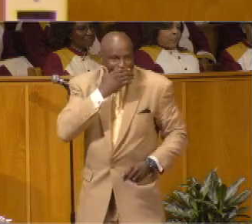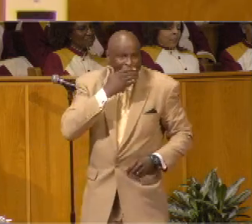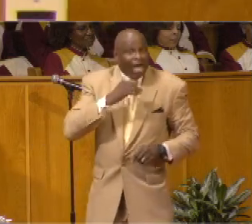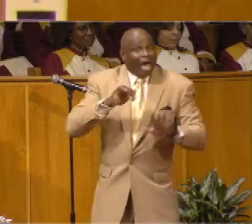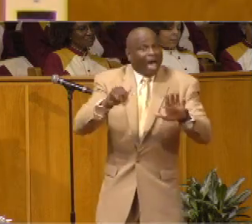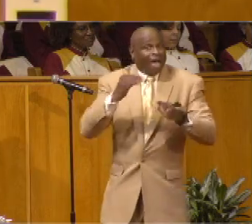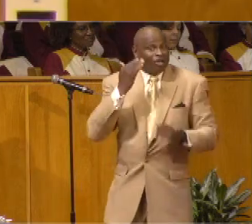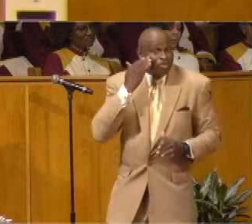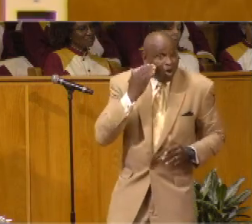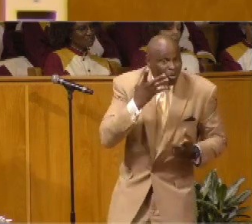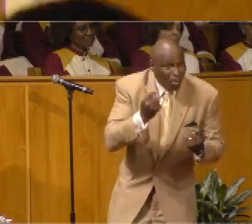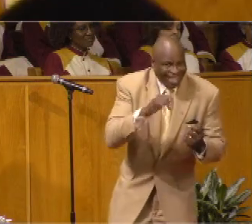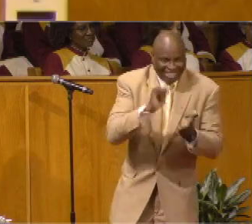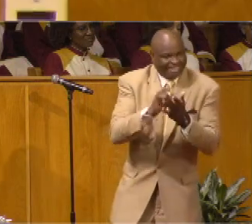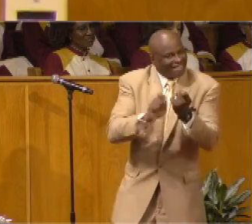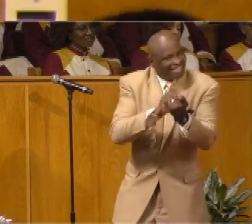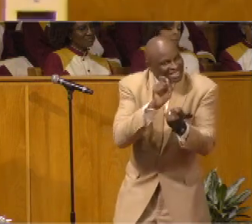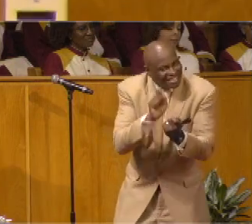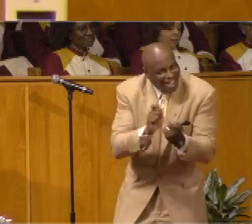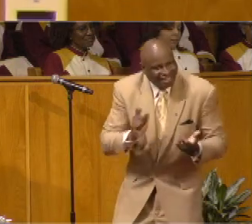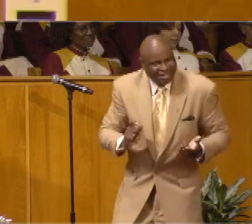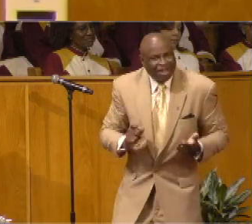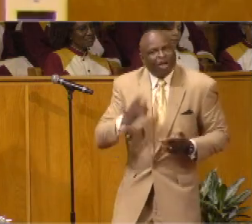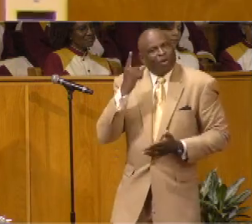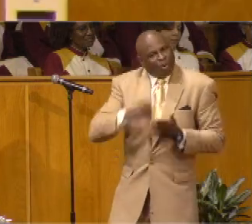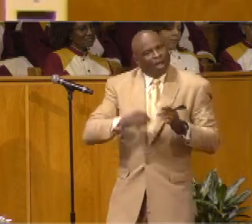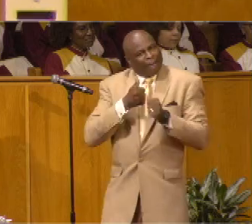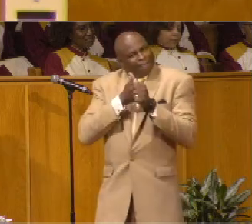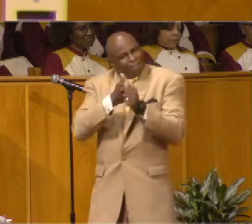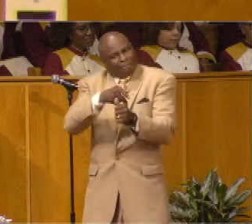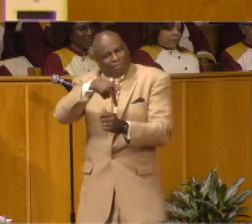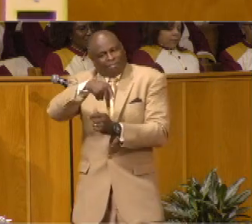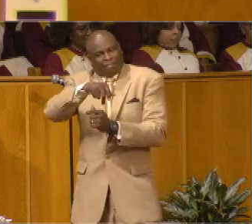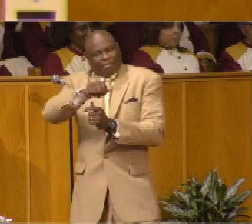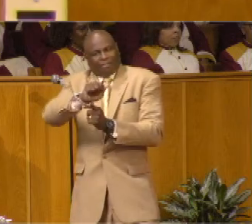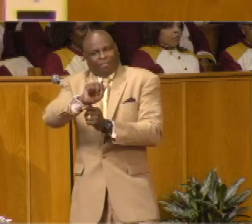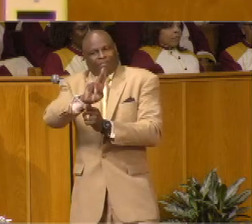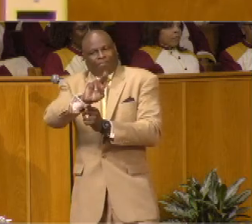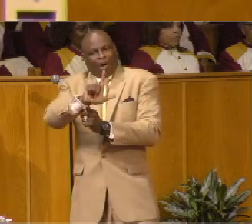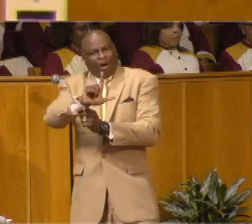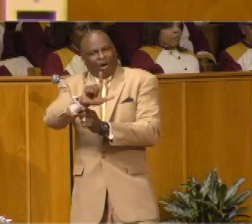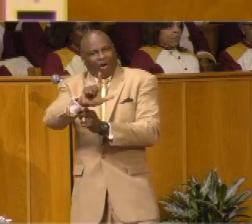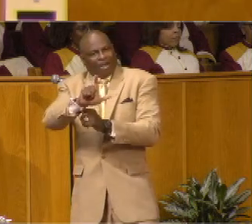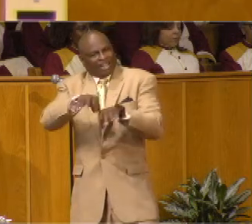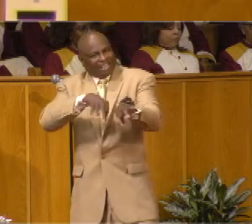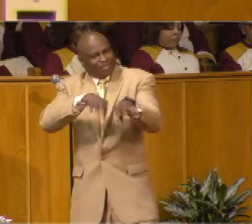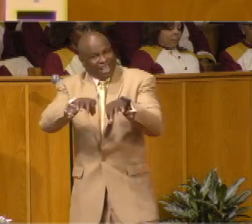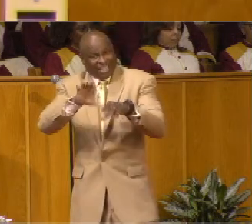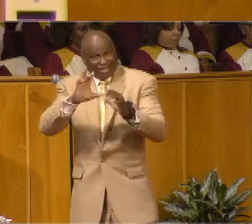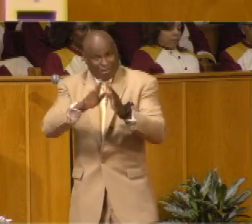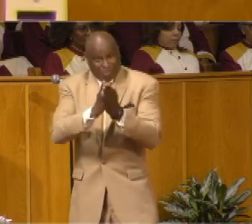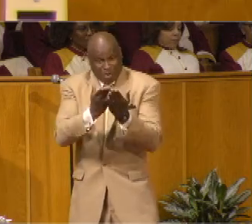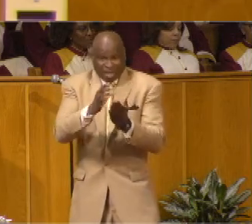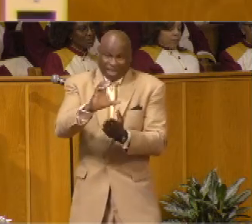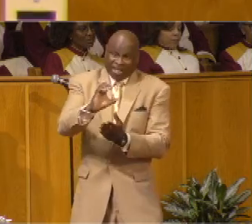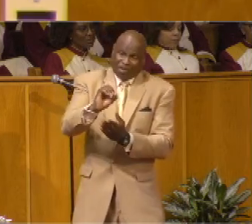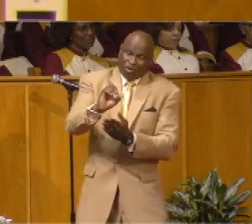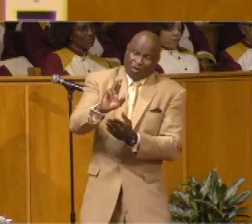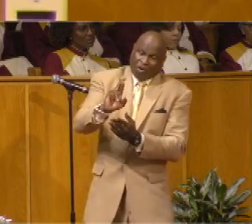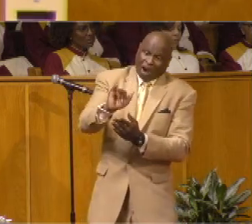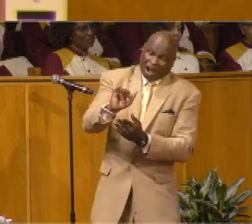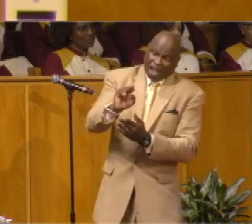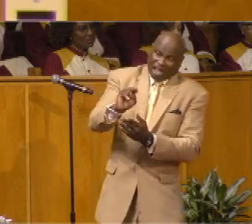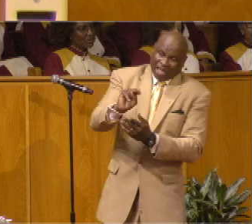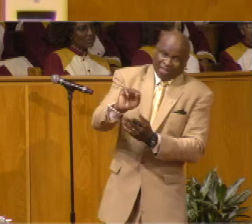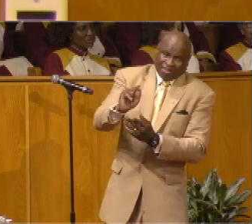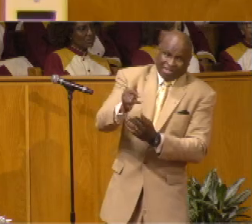And you know what? That is exactly what the Apostle Paul is doing in 1 Corinthians. Paul